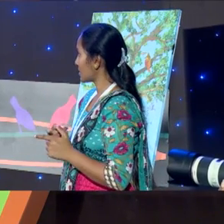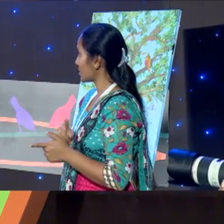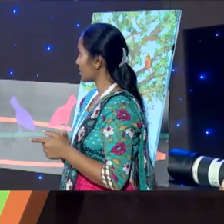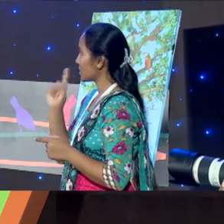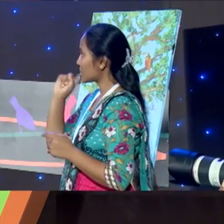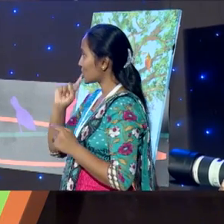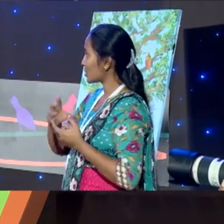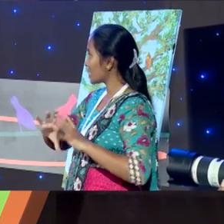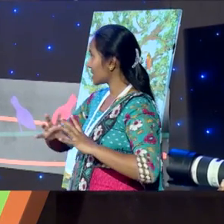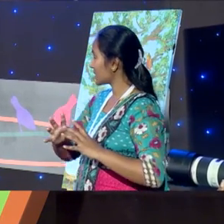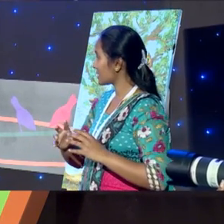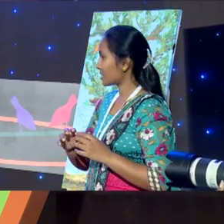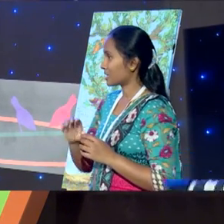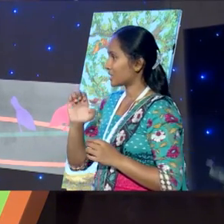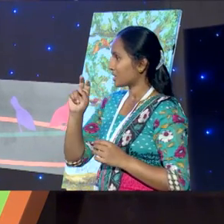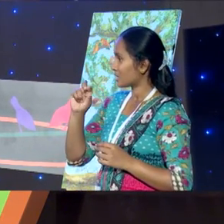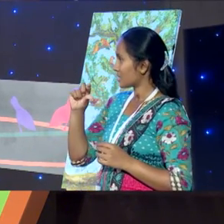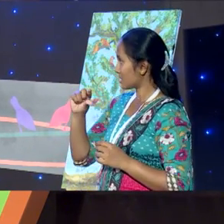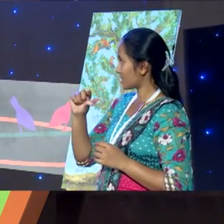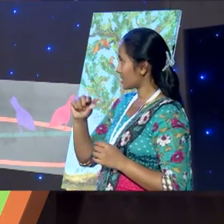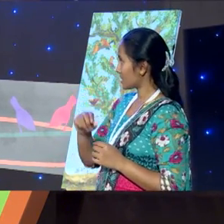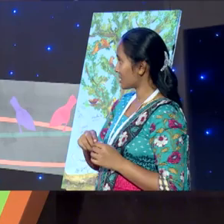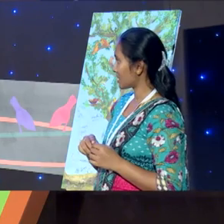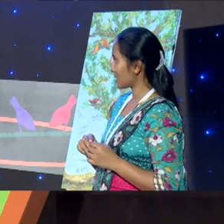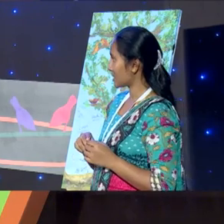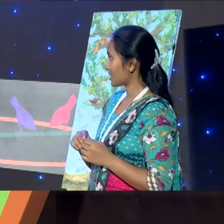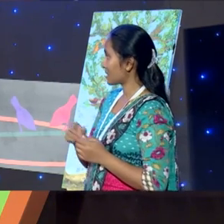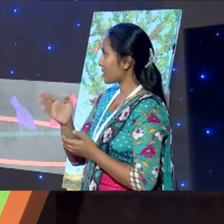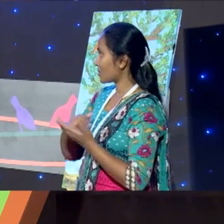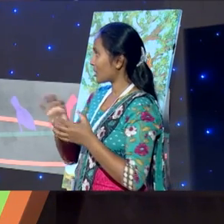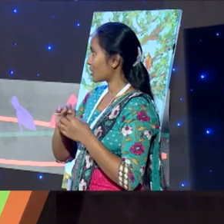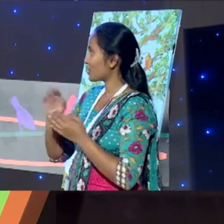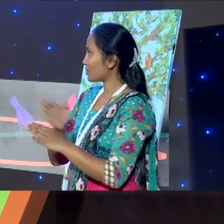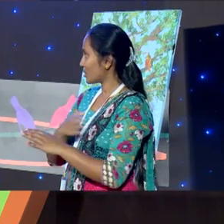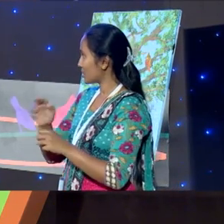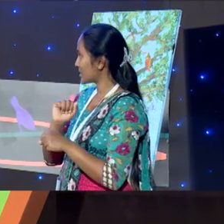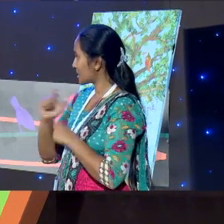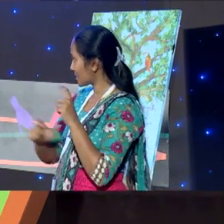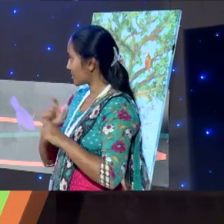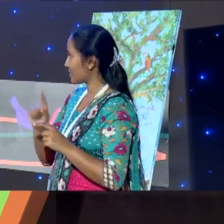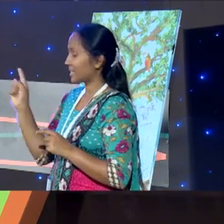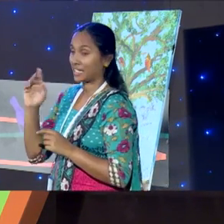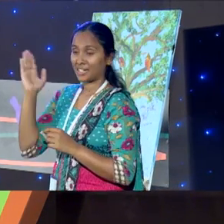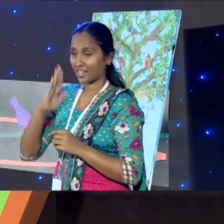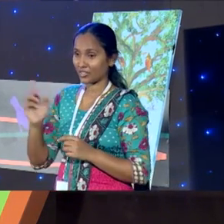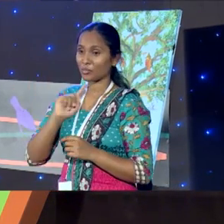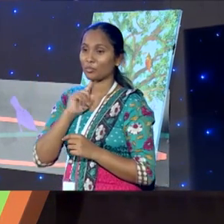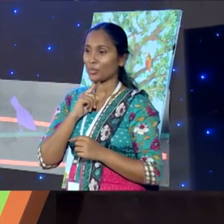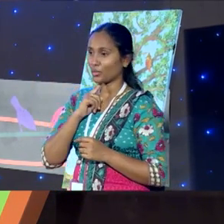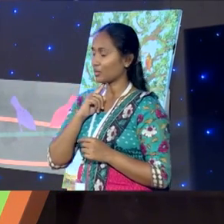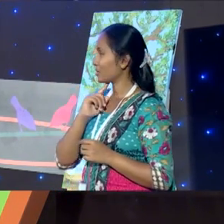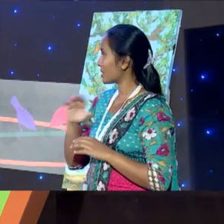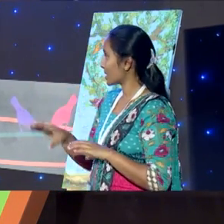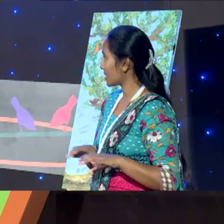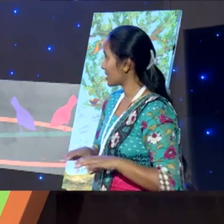engineering, which is the next best thing, because I still got to be a part of the music industry, but I didn't have to perform, which is